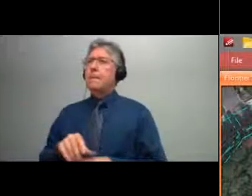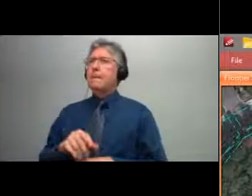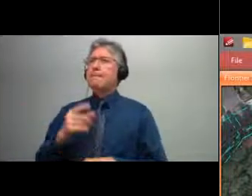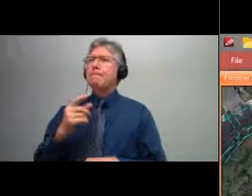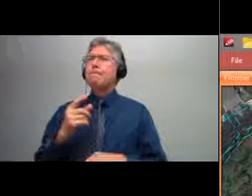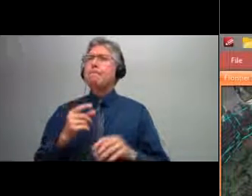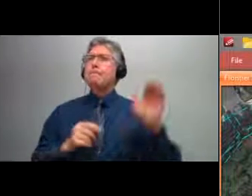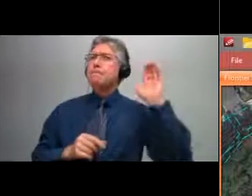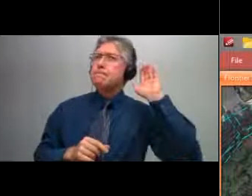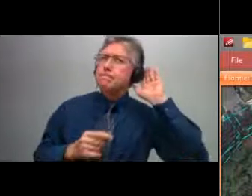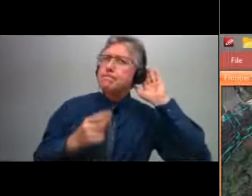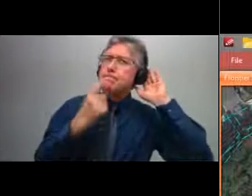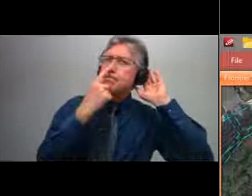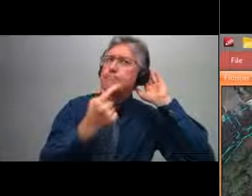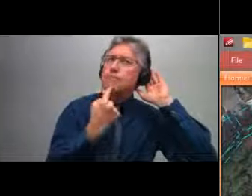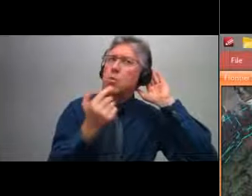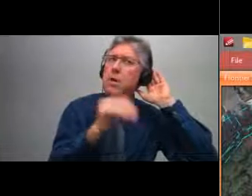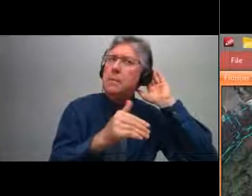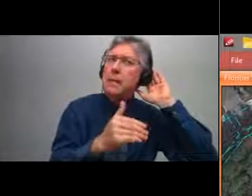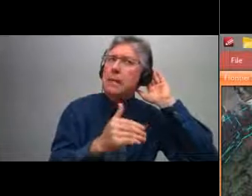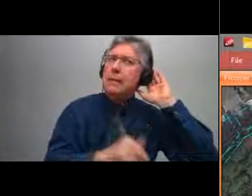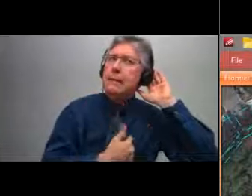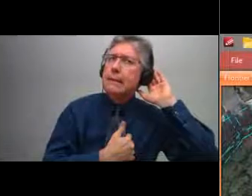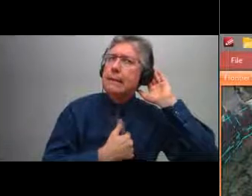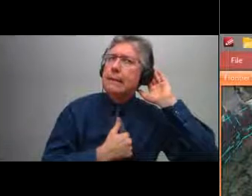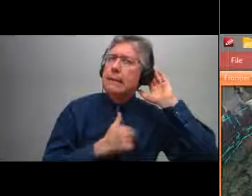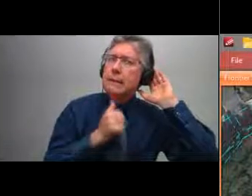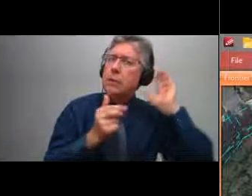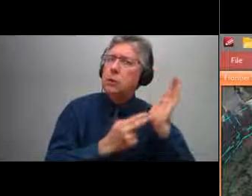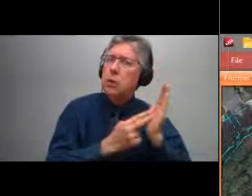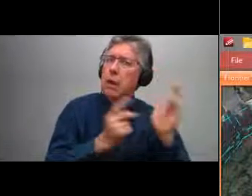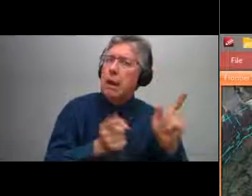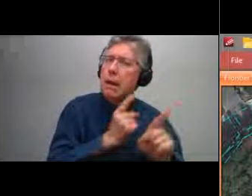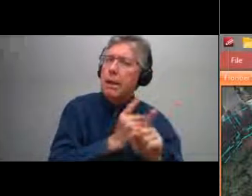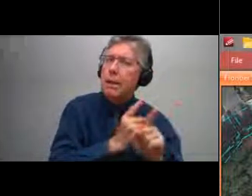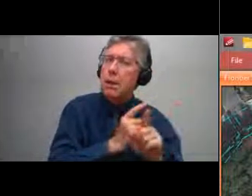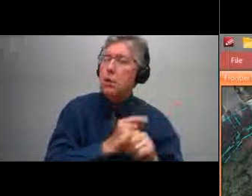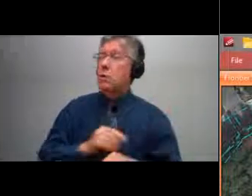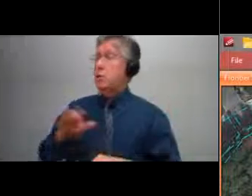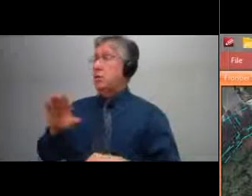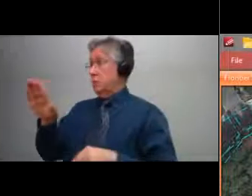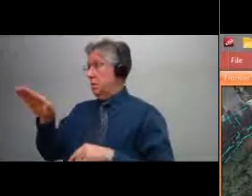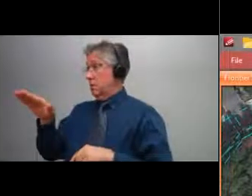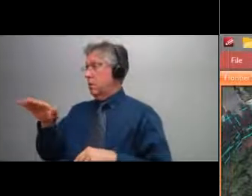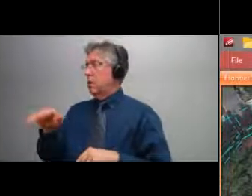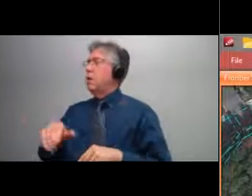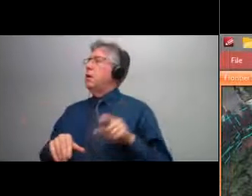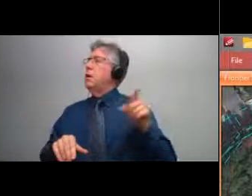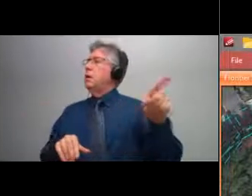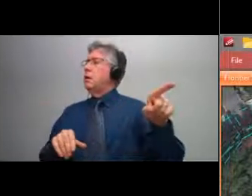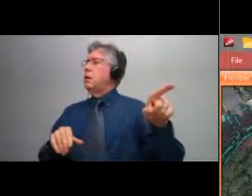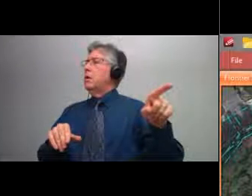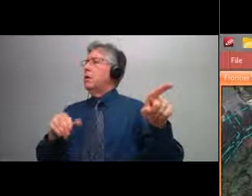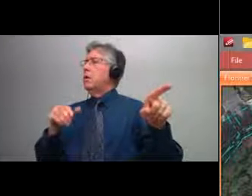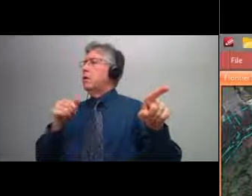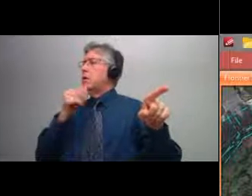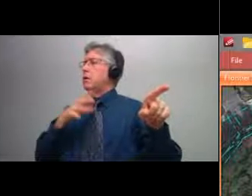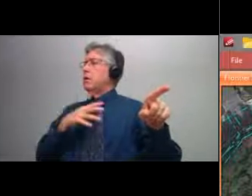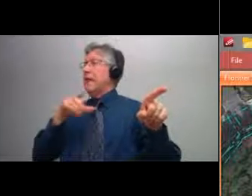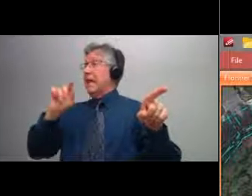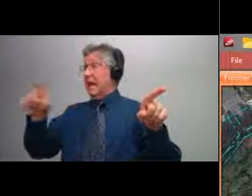time to make sure I heard it correctly? Yep, sure. So she asks if the drop-off pickup